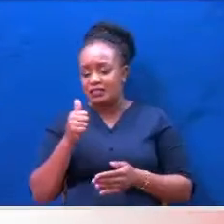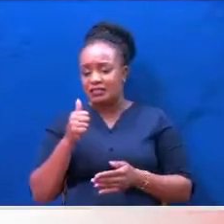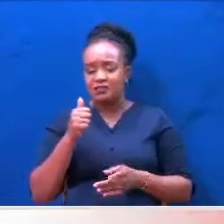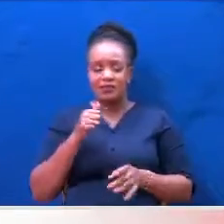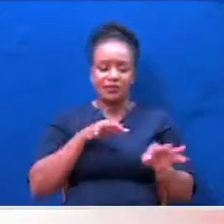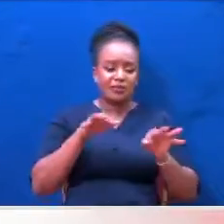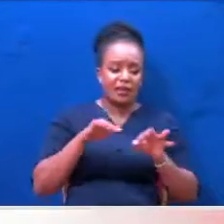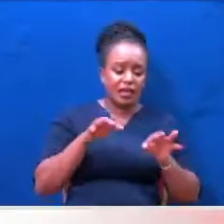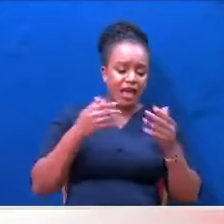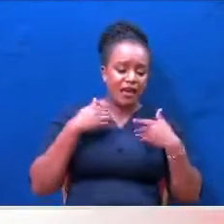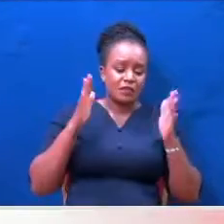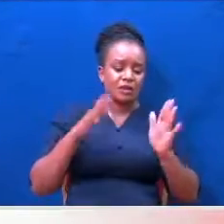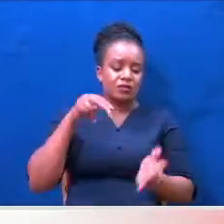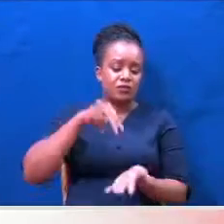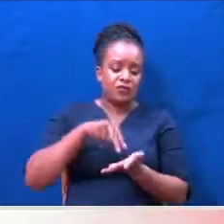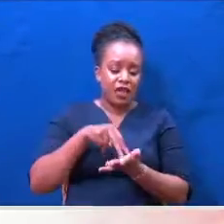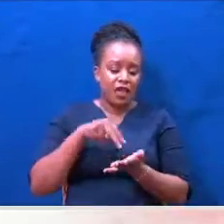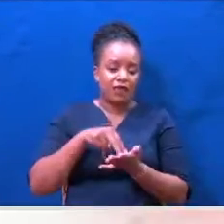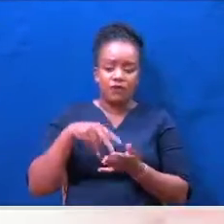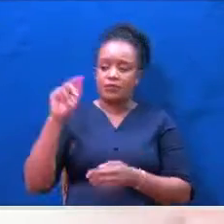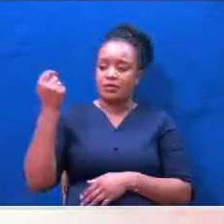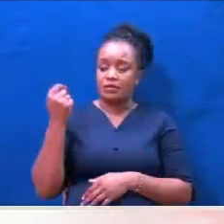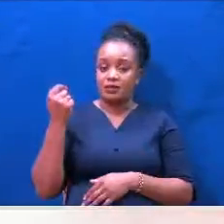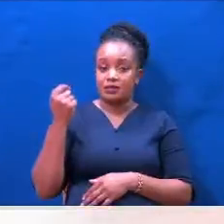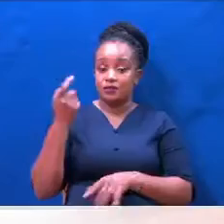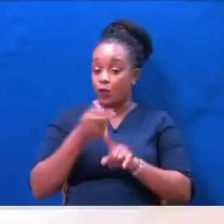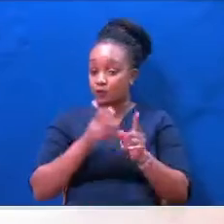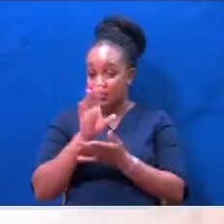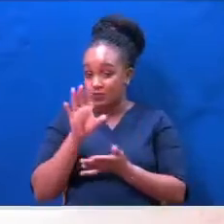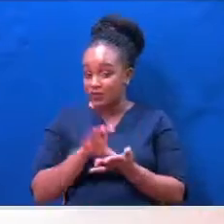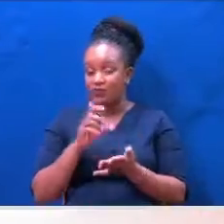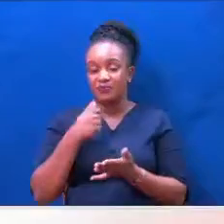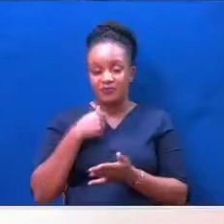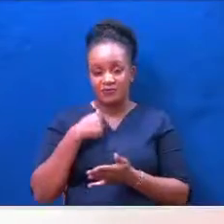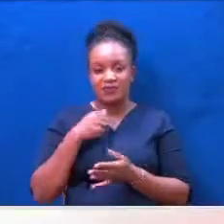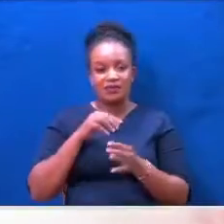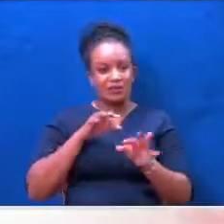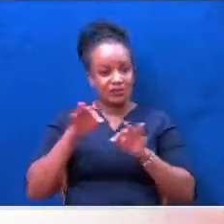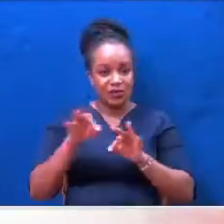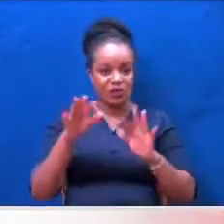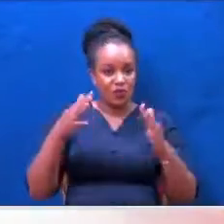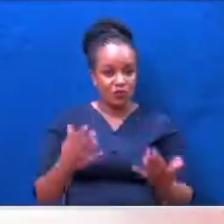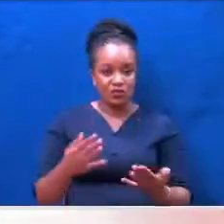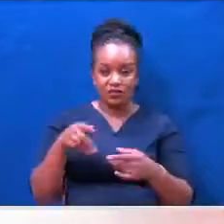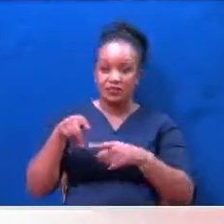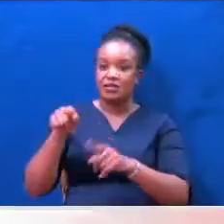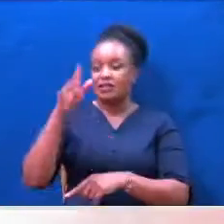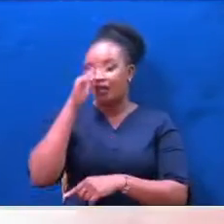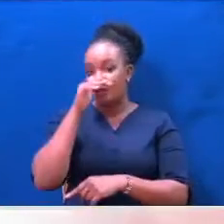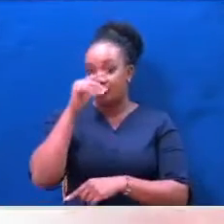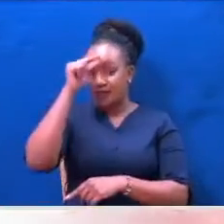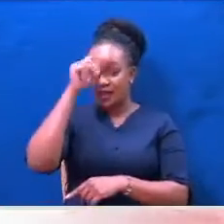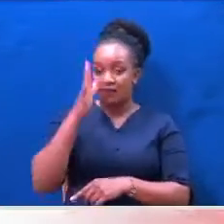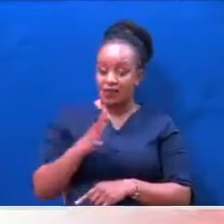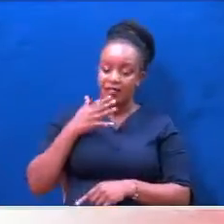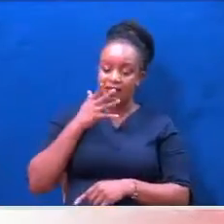na mgombeaji wa kiti cha urais. Nataka kuambia kwamba wanajidanganya. The governor spoke in Murang'a